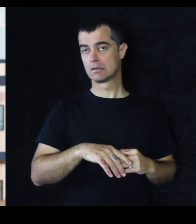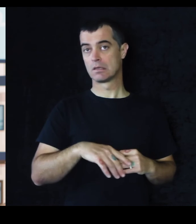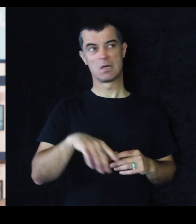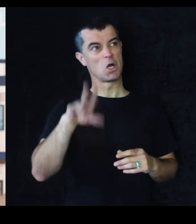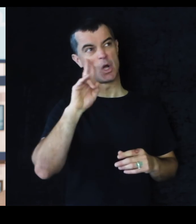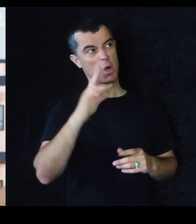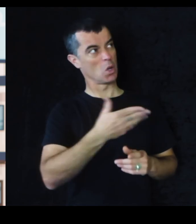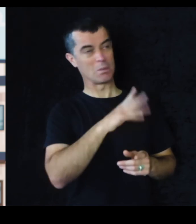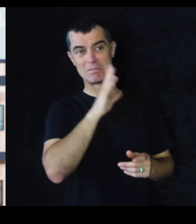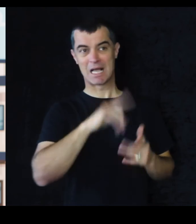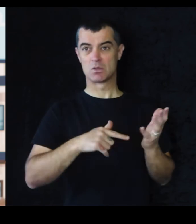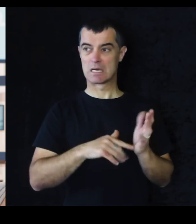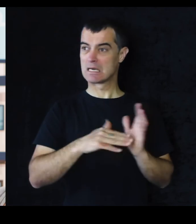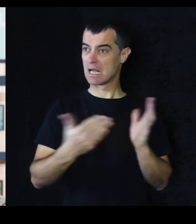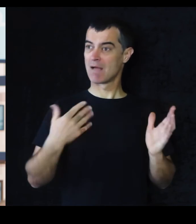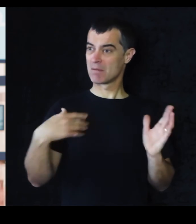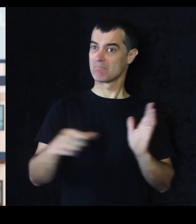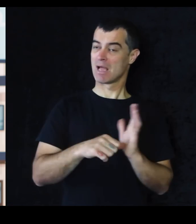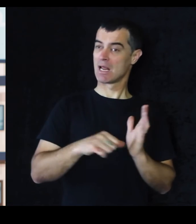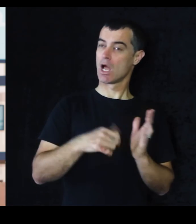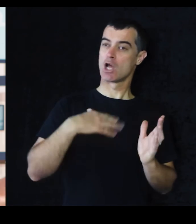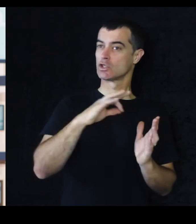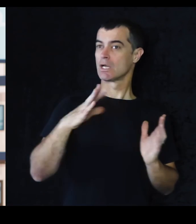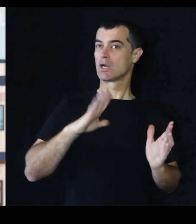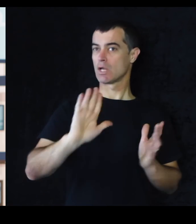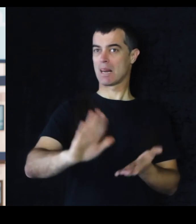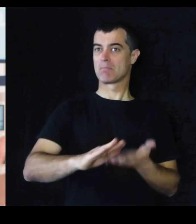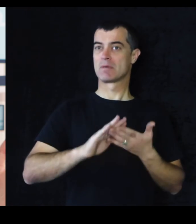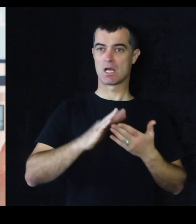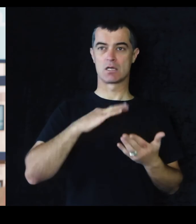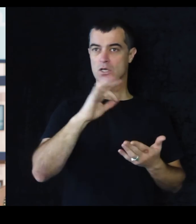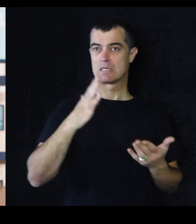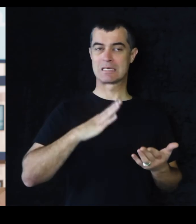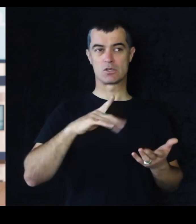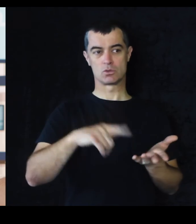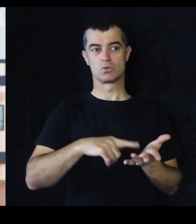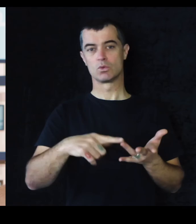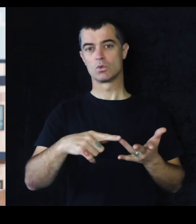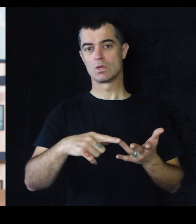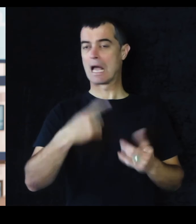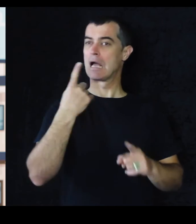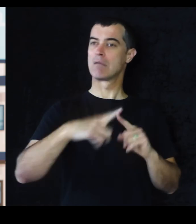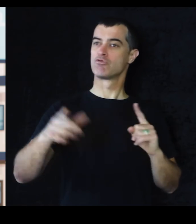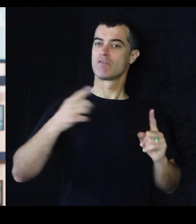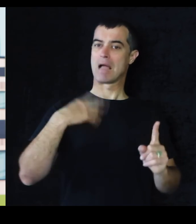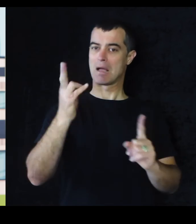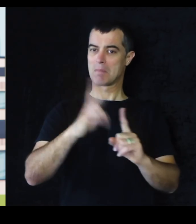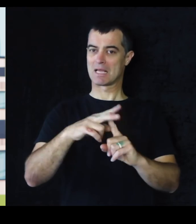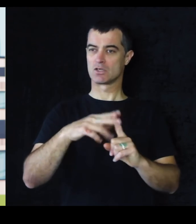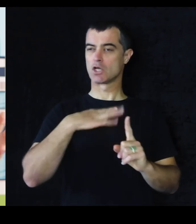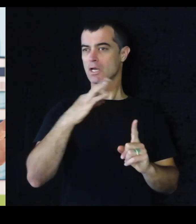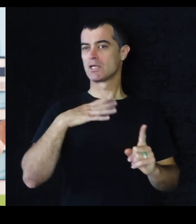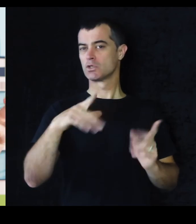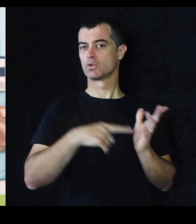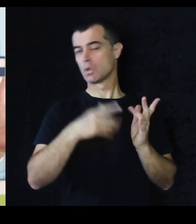look what you're missing out on. Now I've got all this money, I don't need your help. I don't need you to approve my application. I